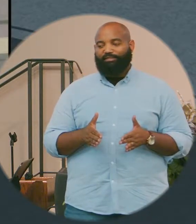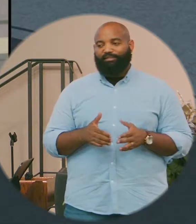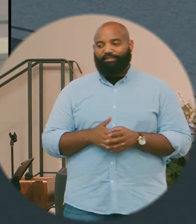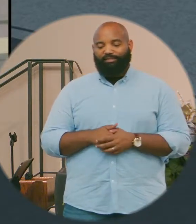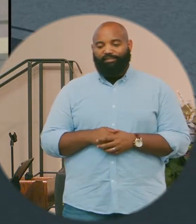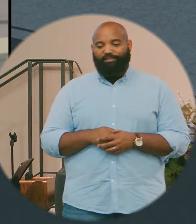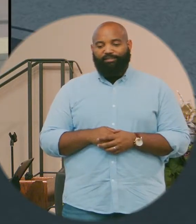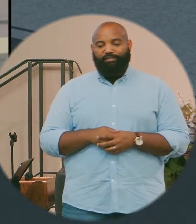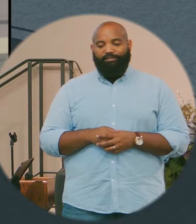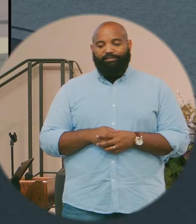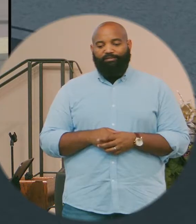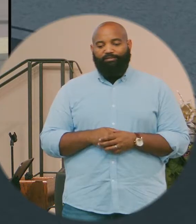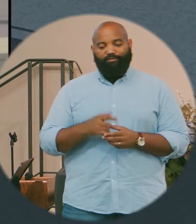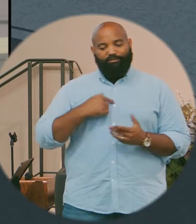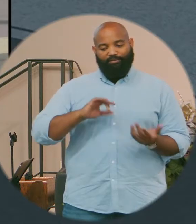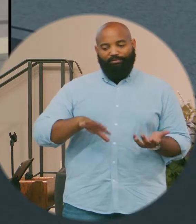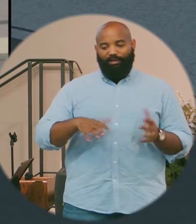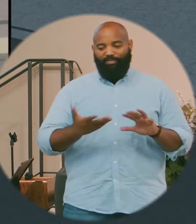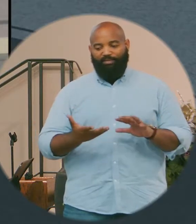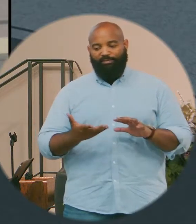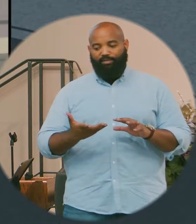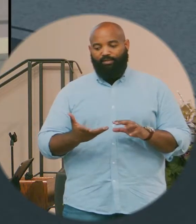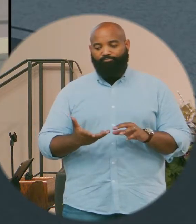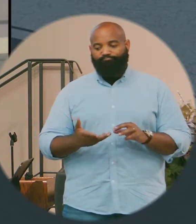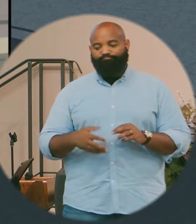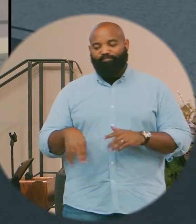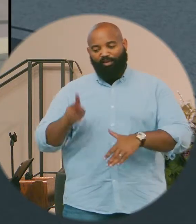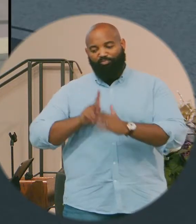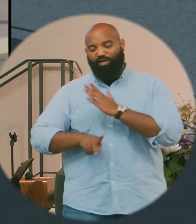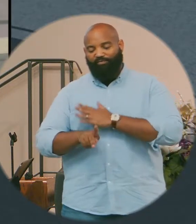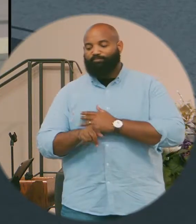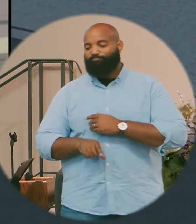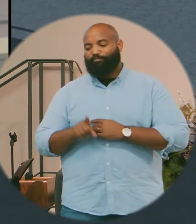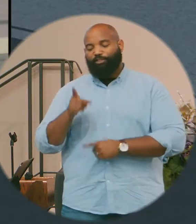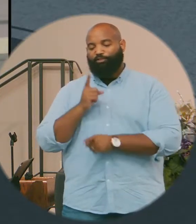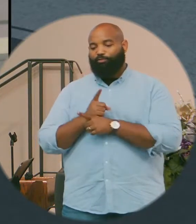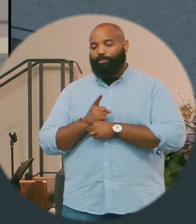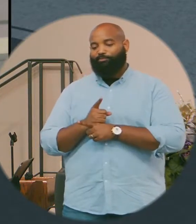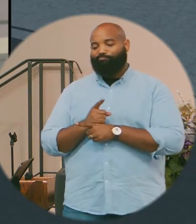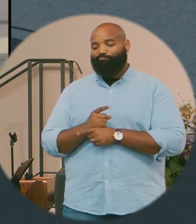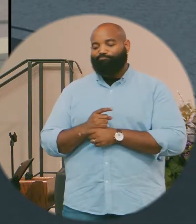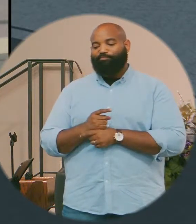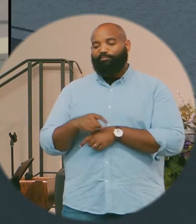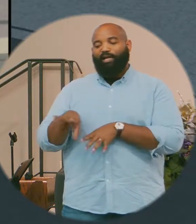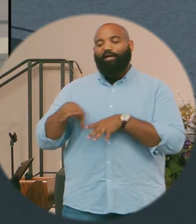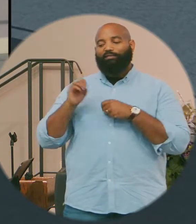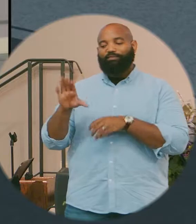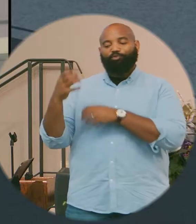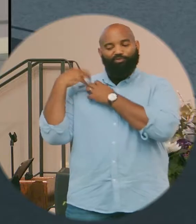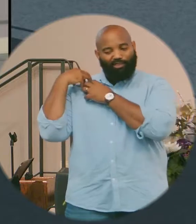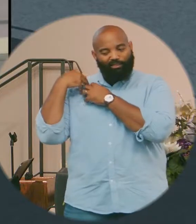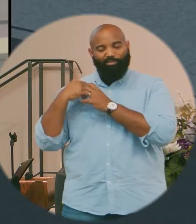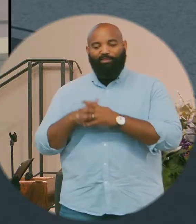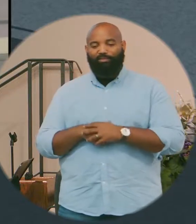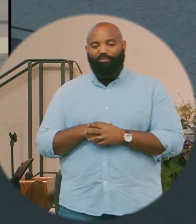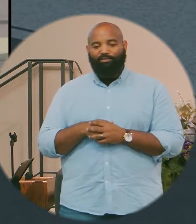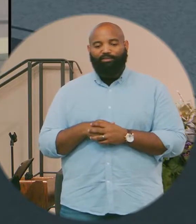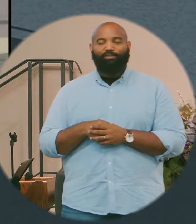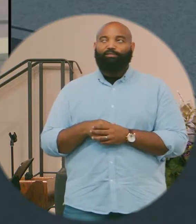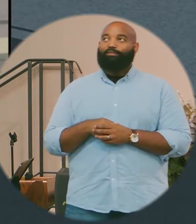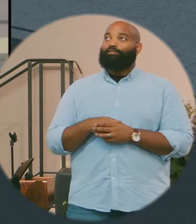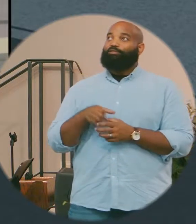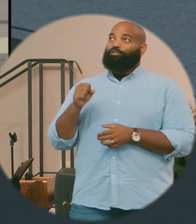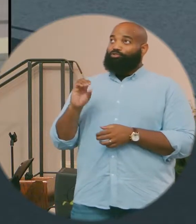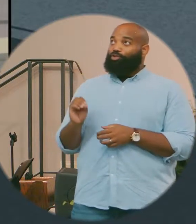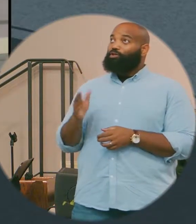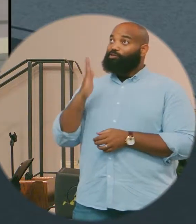intentionally. Verse 15, he said, "Oh Lord, open my lips and my mouth will declare your praise. For you will